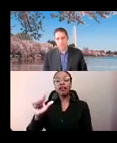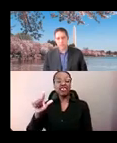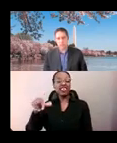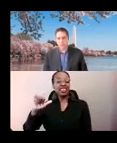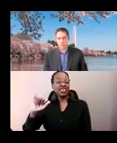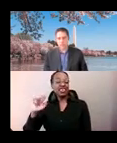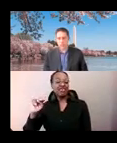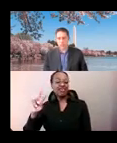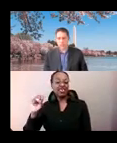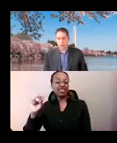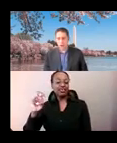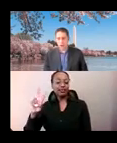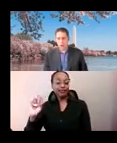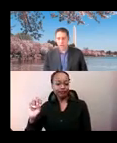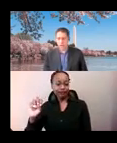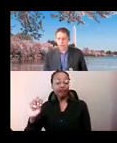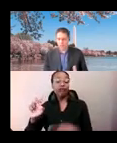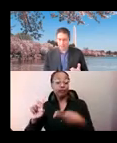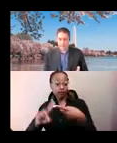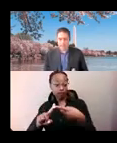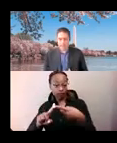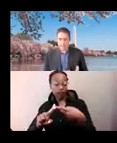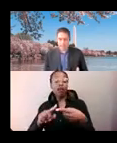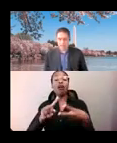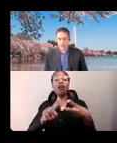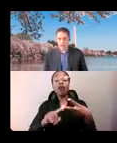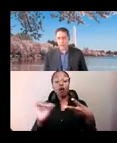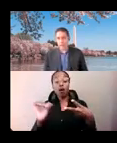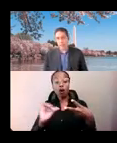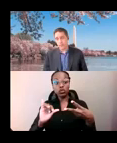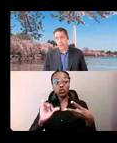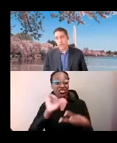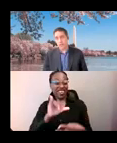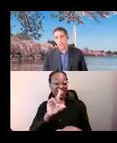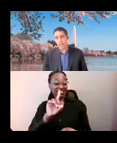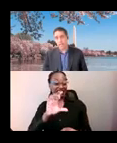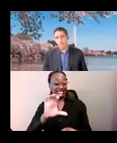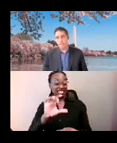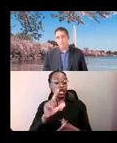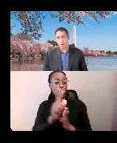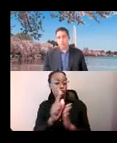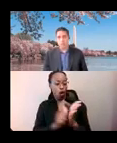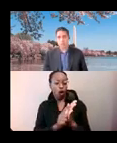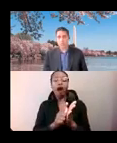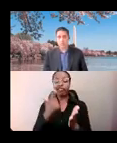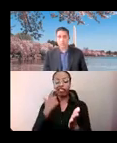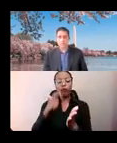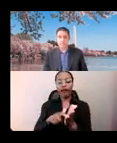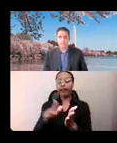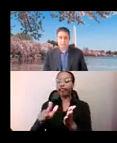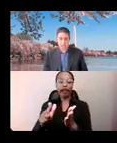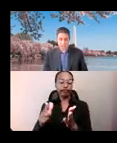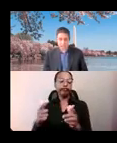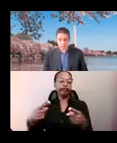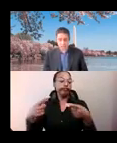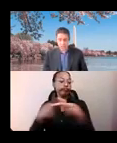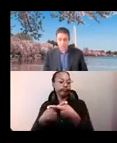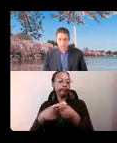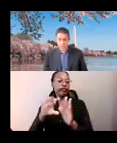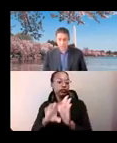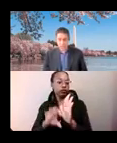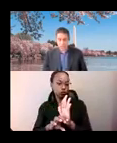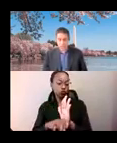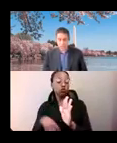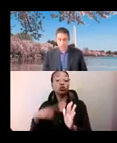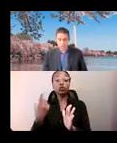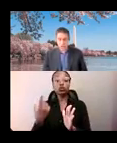unconstitutional. So we are, again, as I've said, on really the front lines, both in terms of policing and in terms